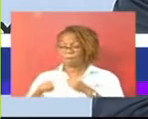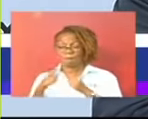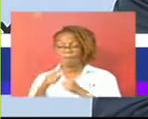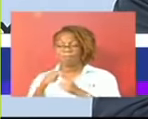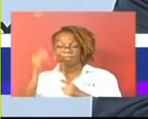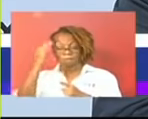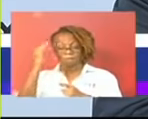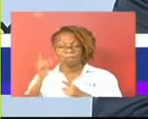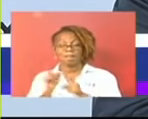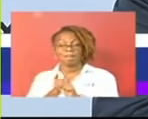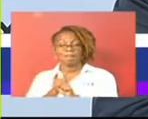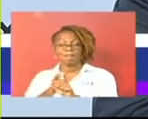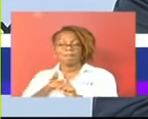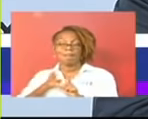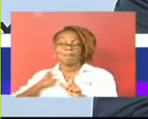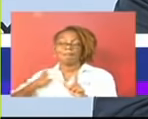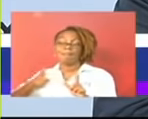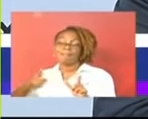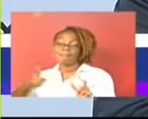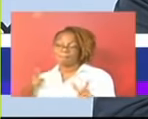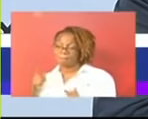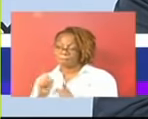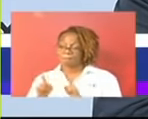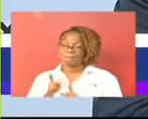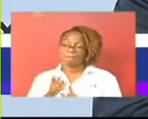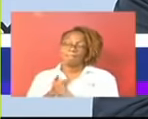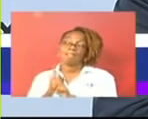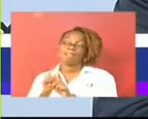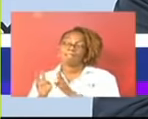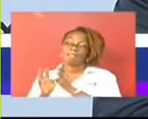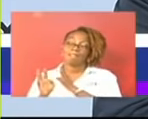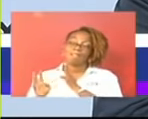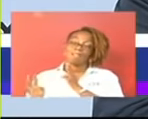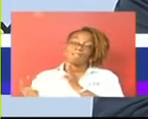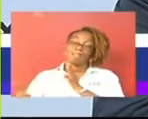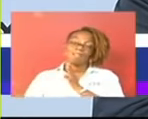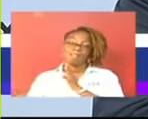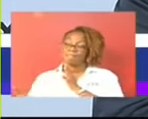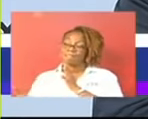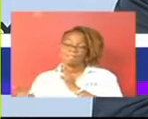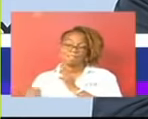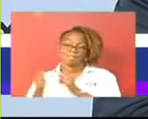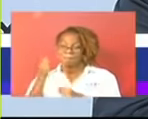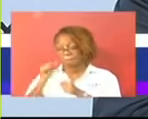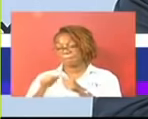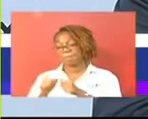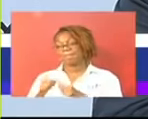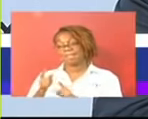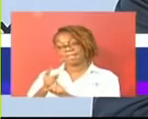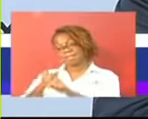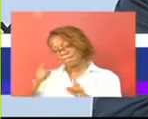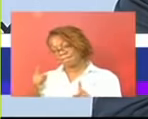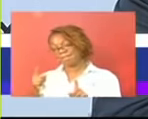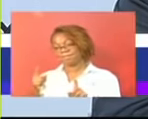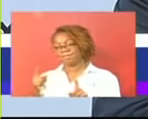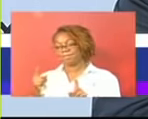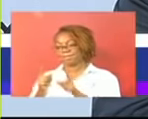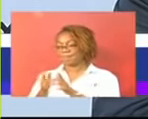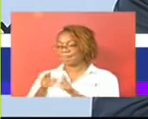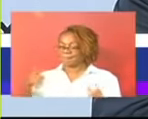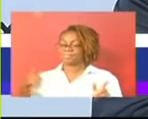seem to have the tendency to get into each other's personal bubbles a bit. We get really close in lines. We sometimes less than